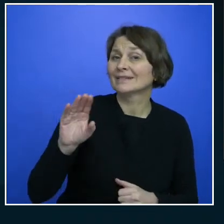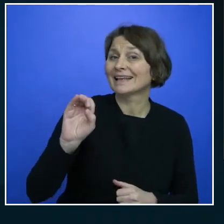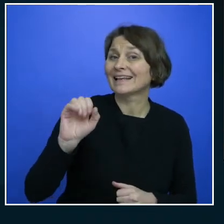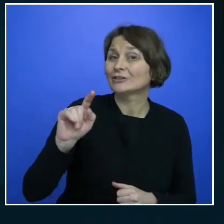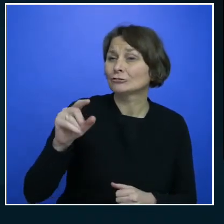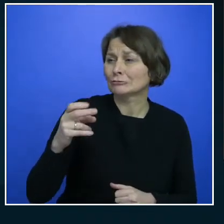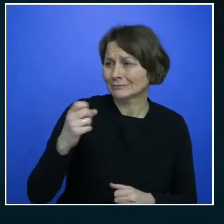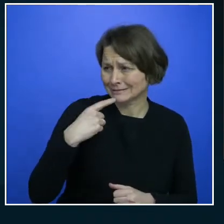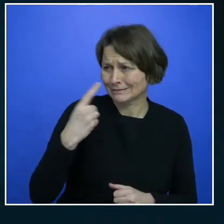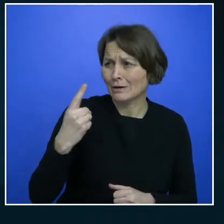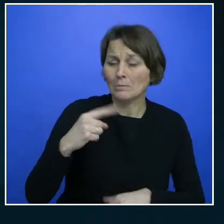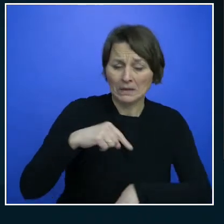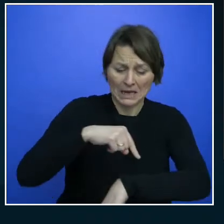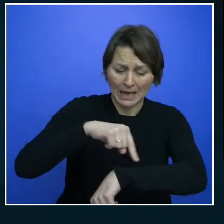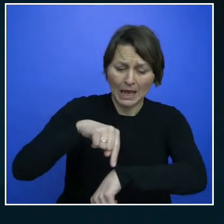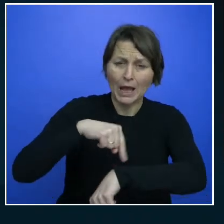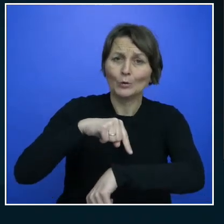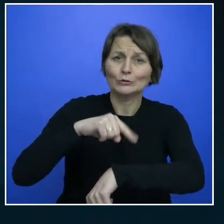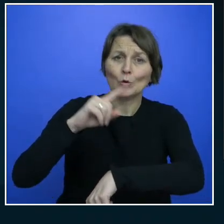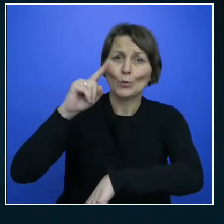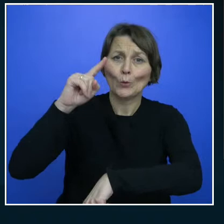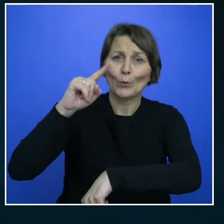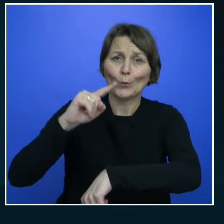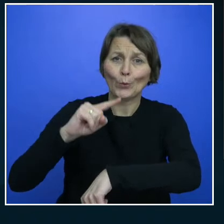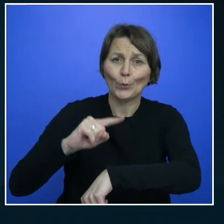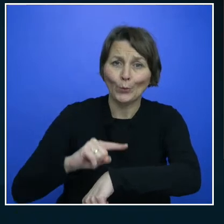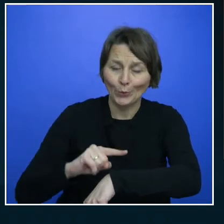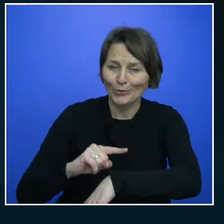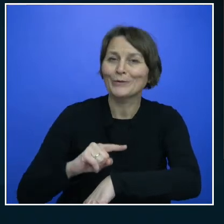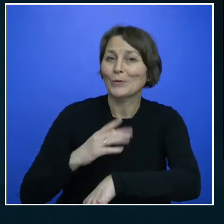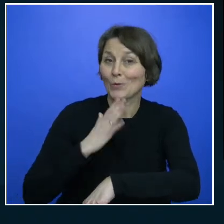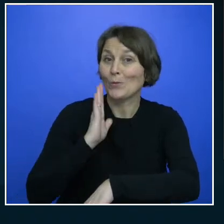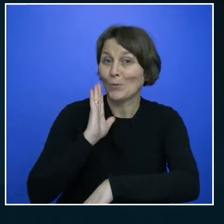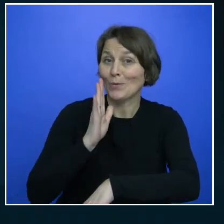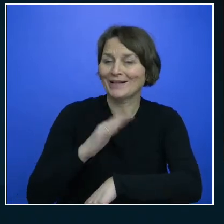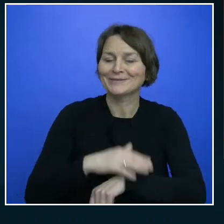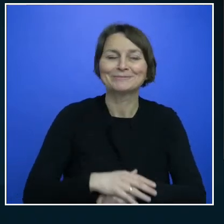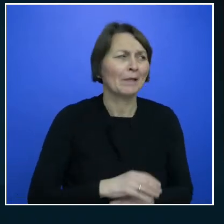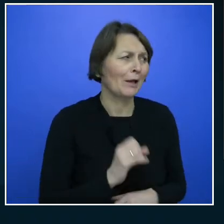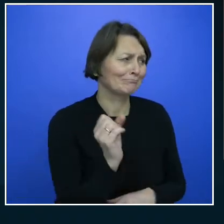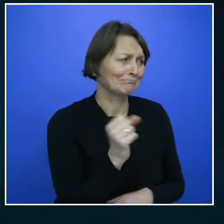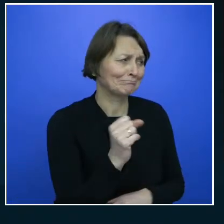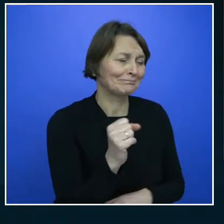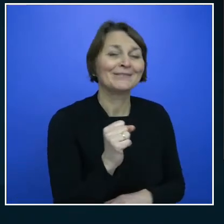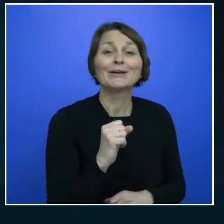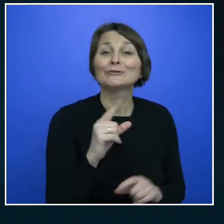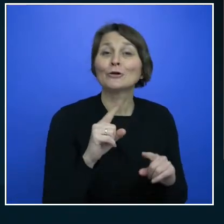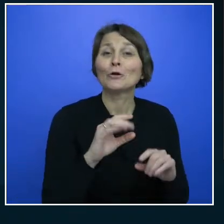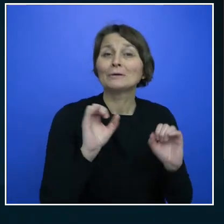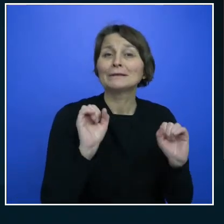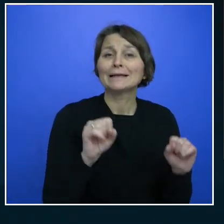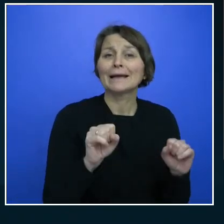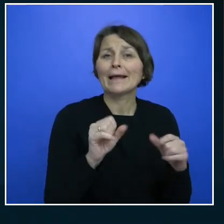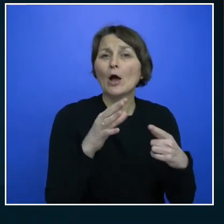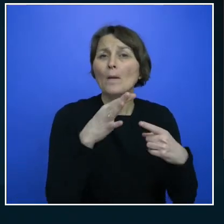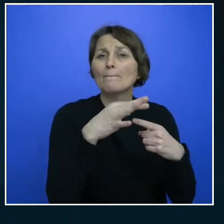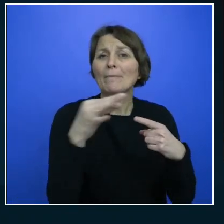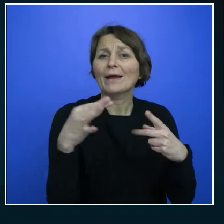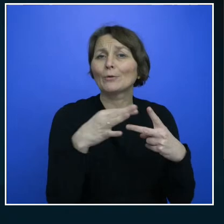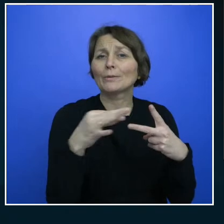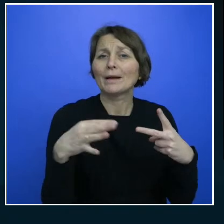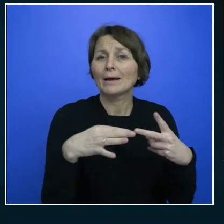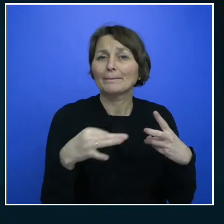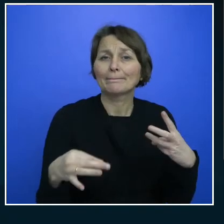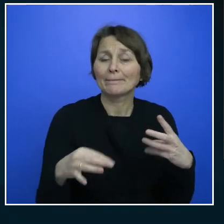hours. Probably, yeah. So adding a parameter is just as easy. I can do param, and I can say, for example,